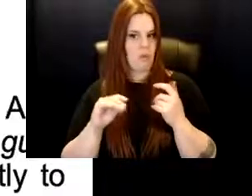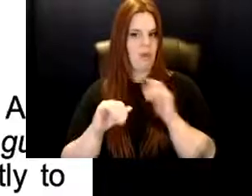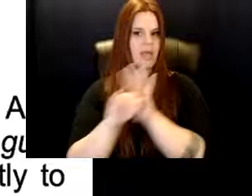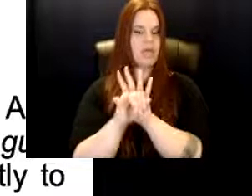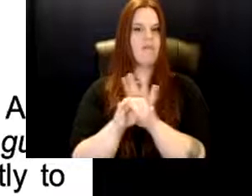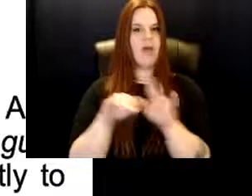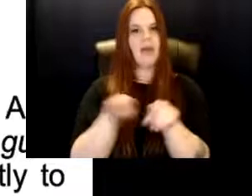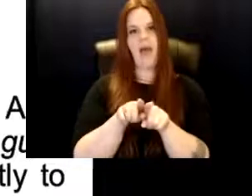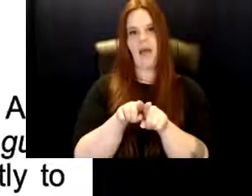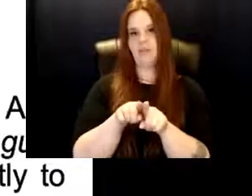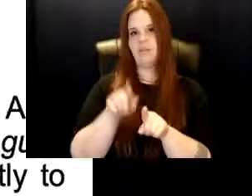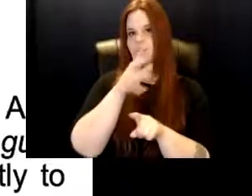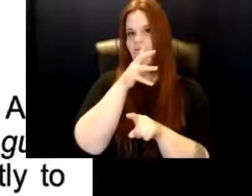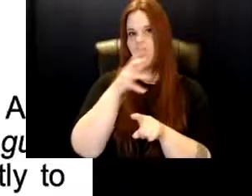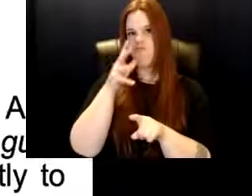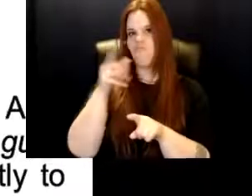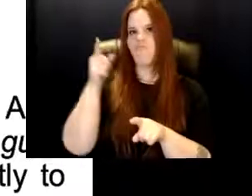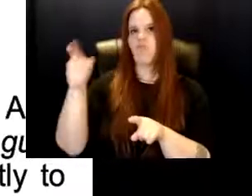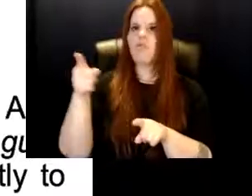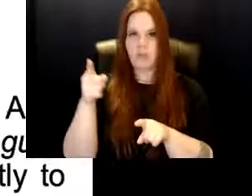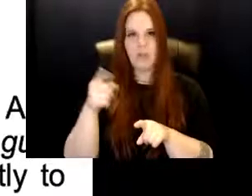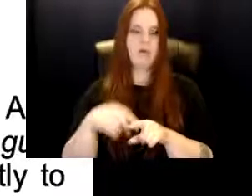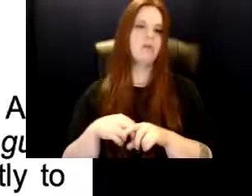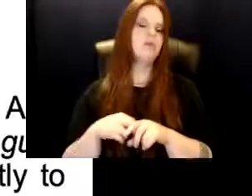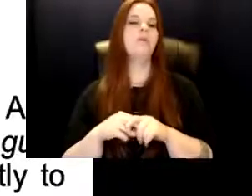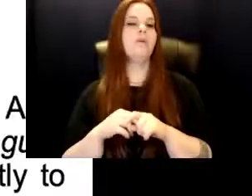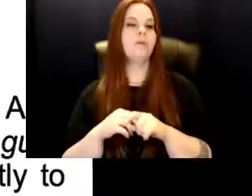identified as rural, self-identified. Next slide, please.